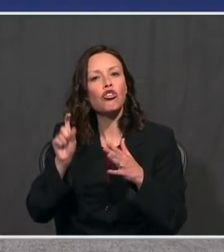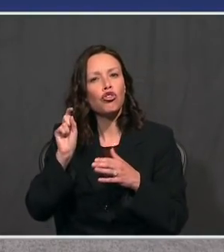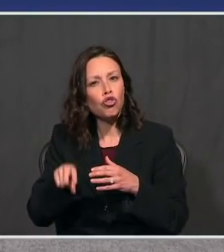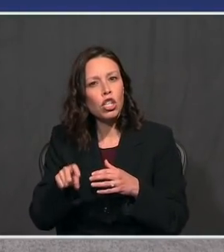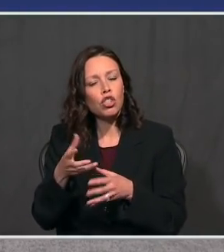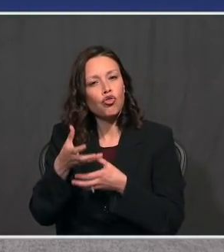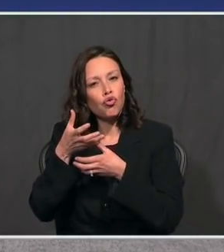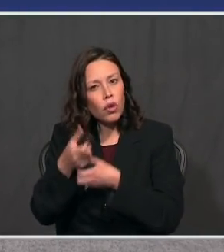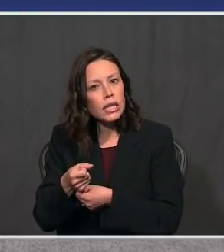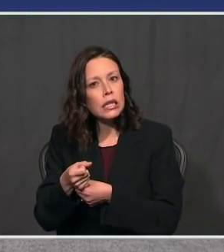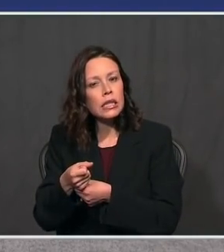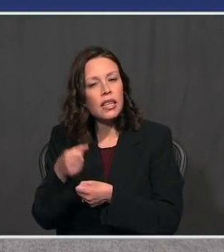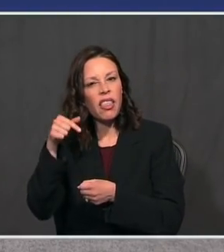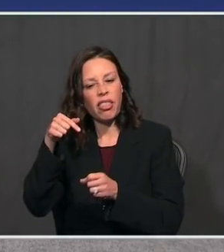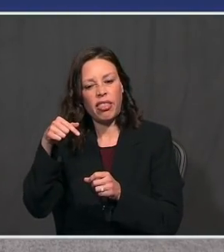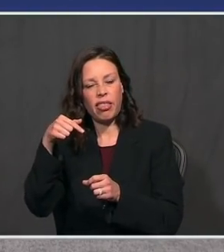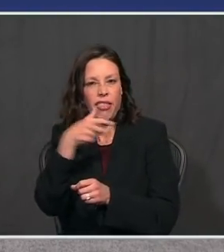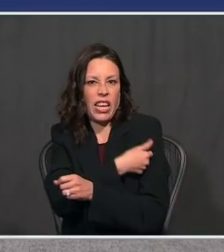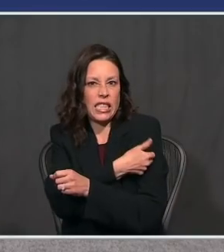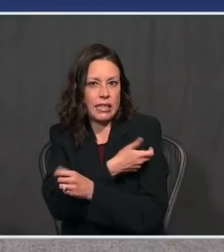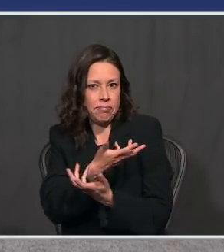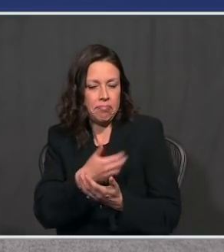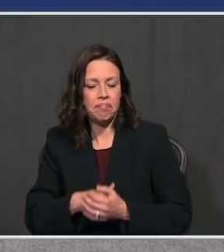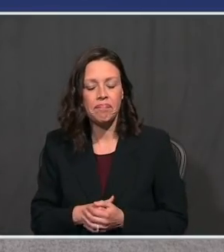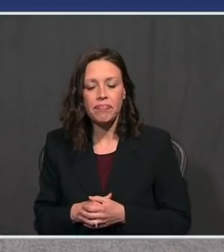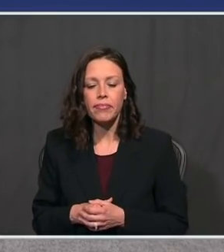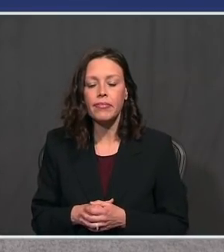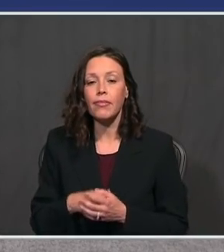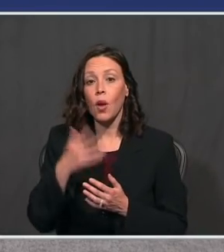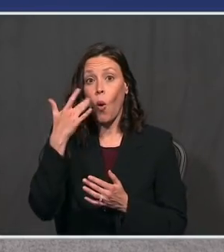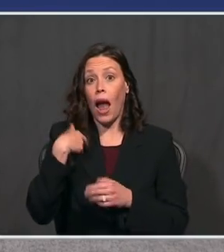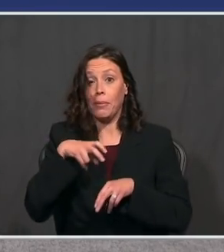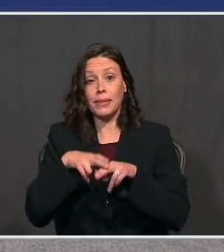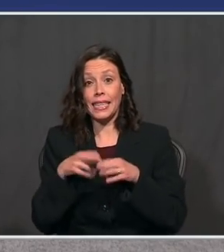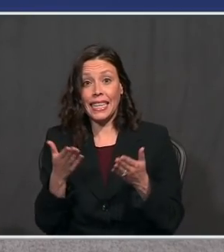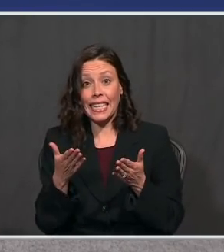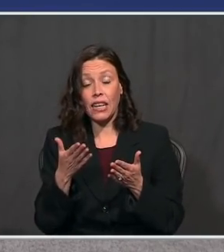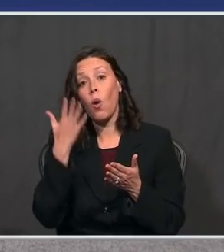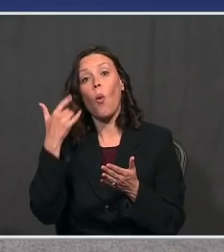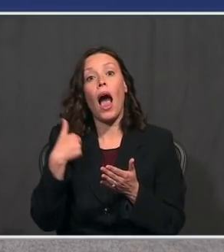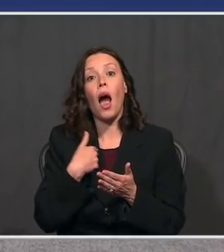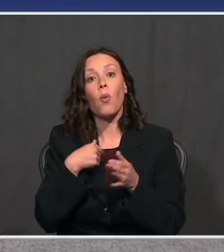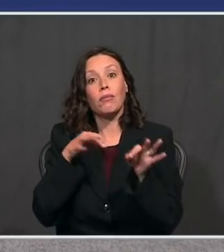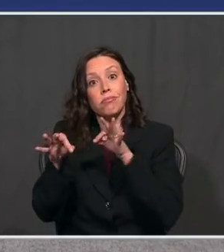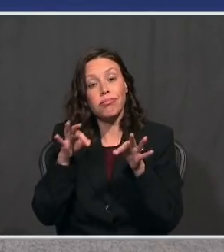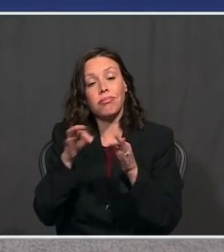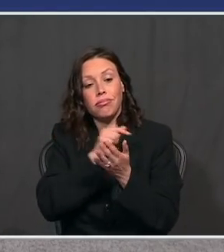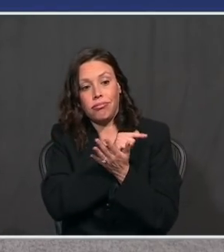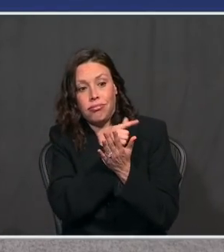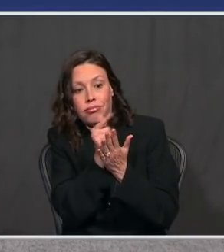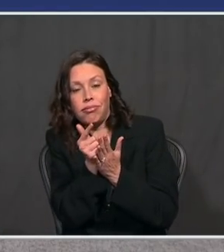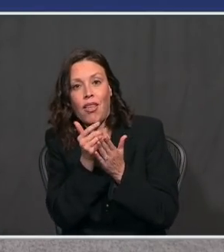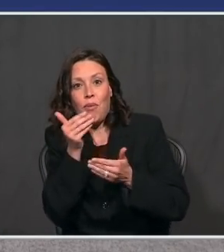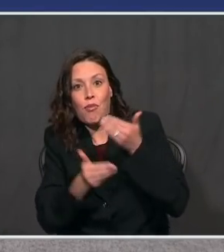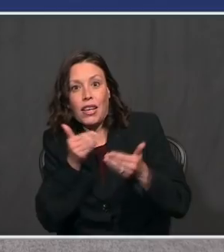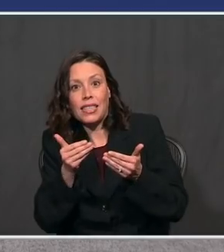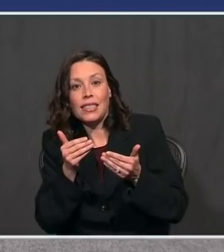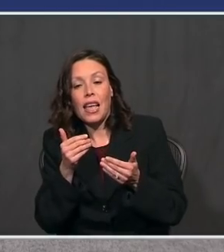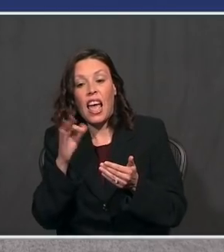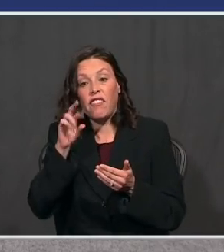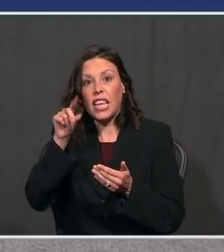Americans trust these vaccines? So the reason why I'm sitting here today and the reason why we're going through the process that we're going through at